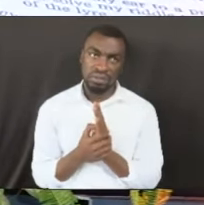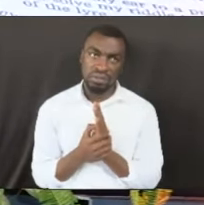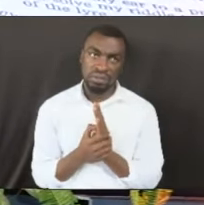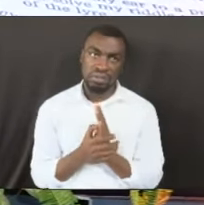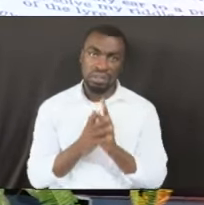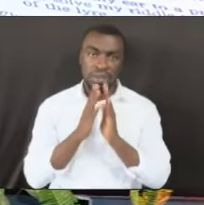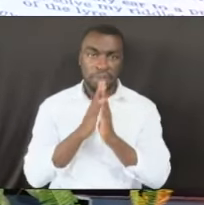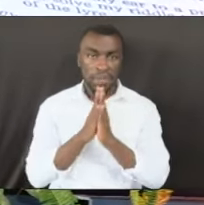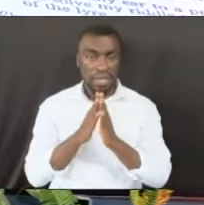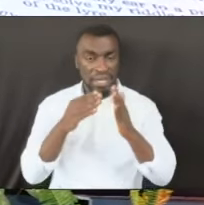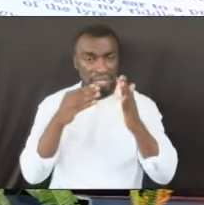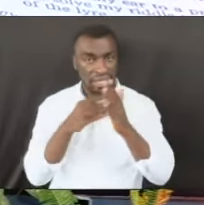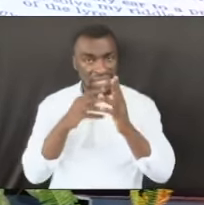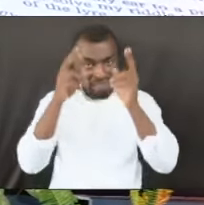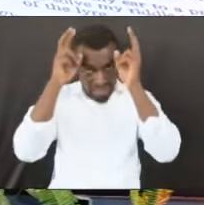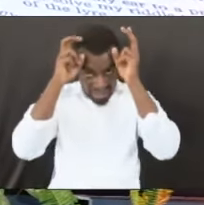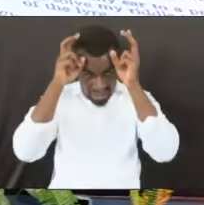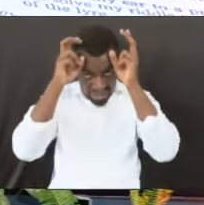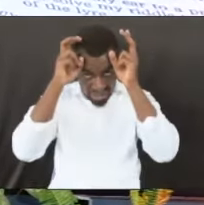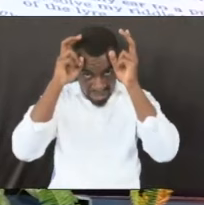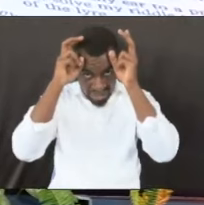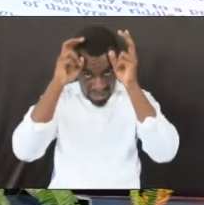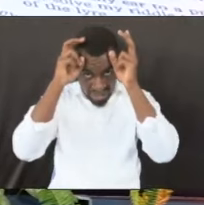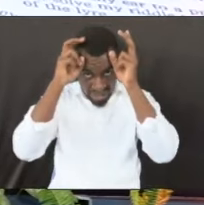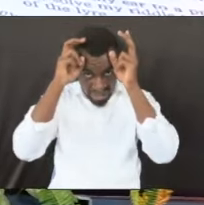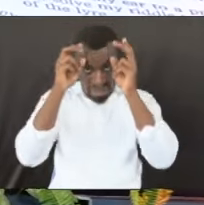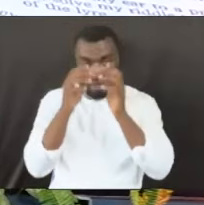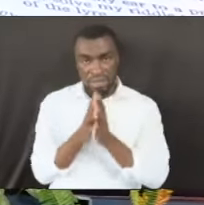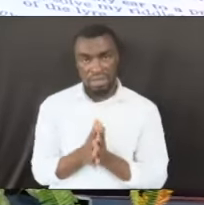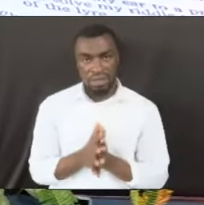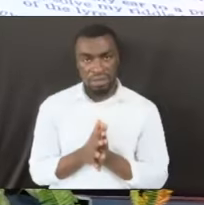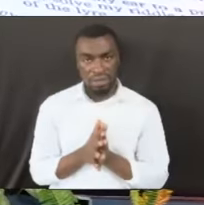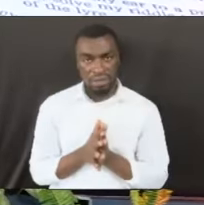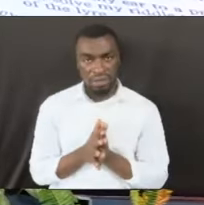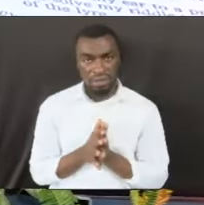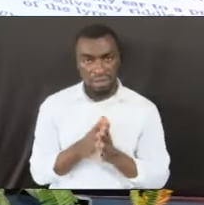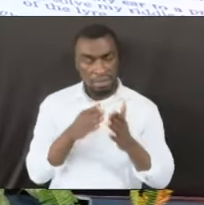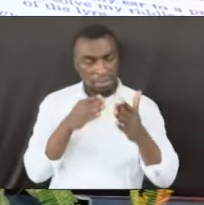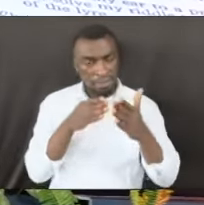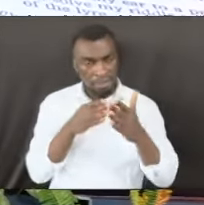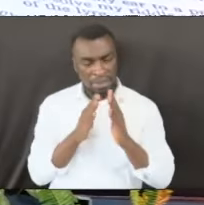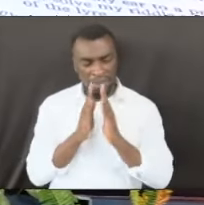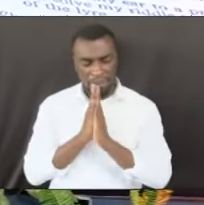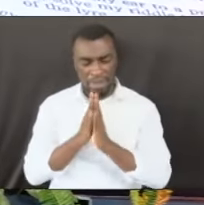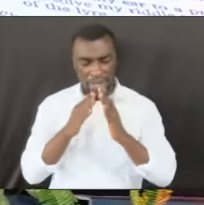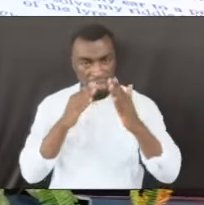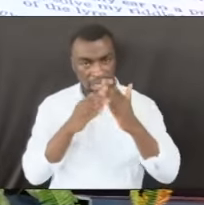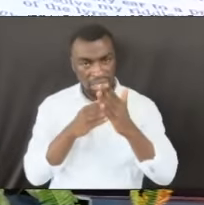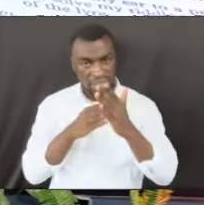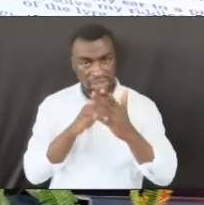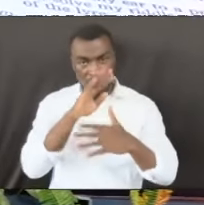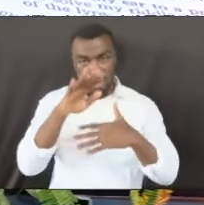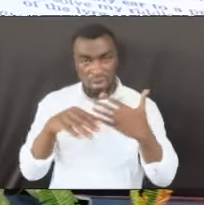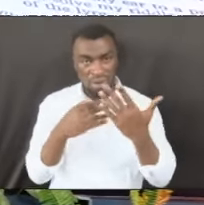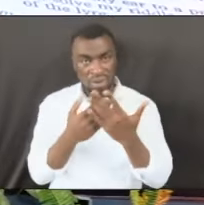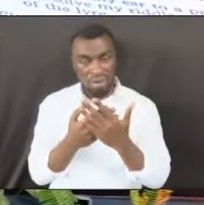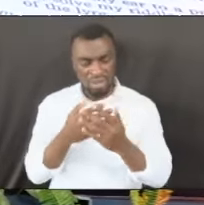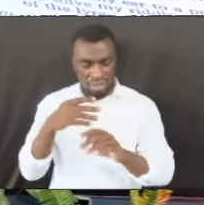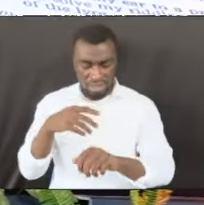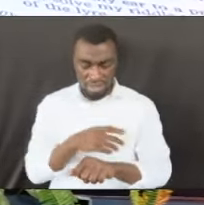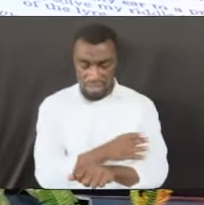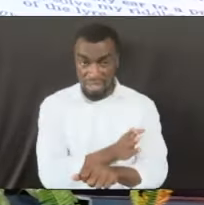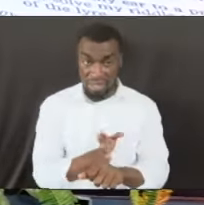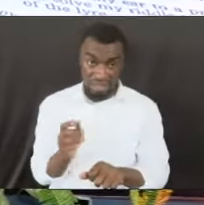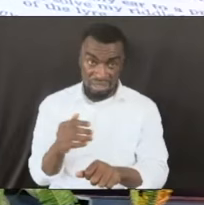Praying against satanic forces and agencies. And then pray against all forms of distractions. Pray for the PA